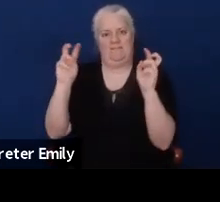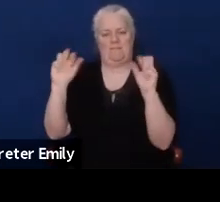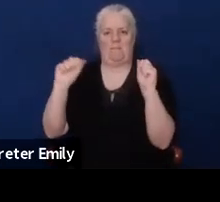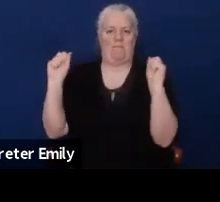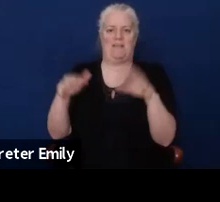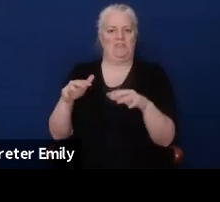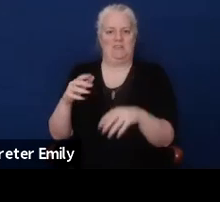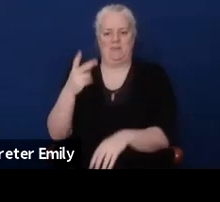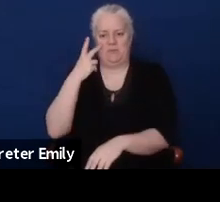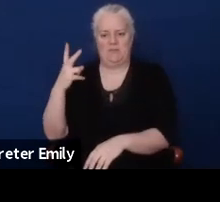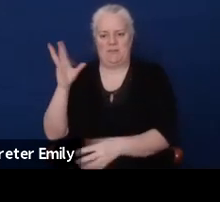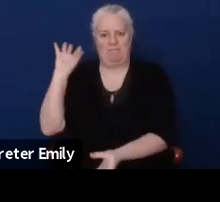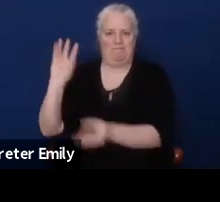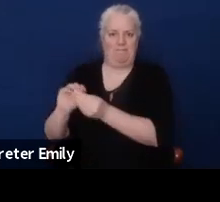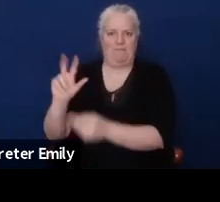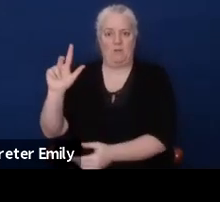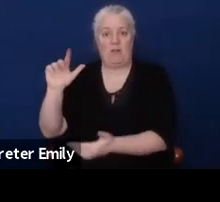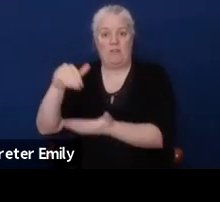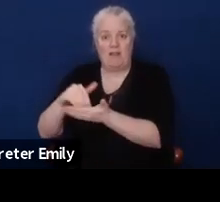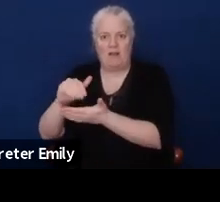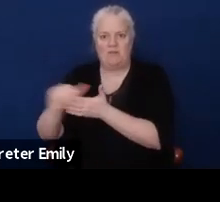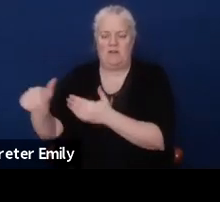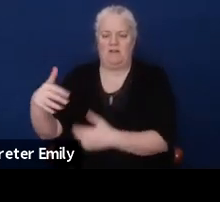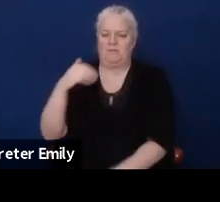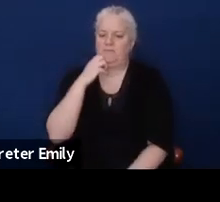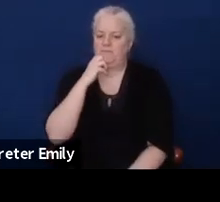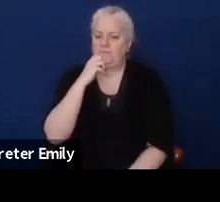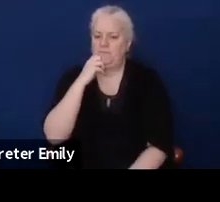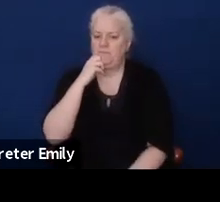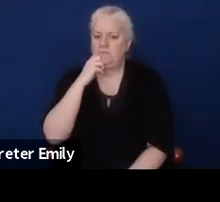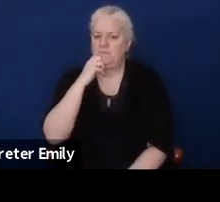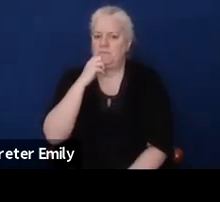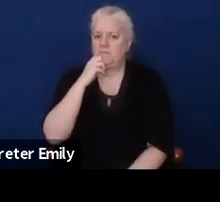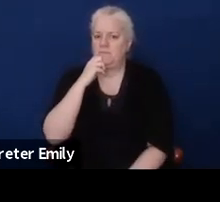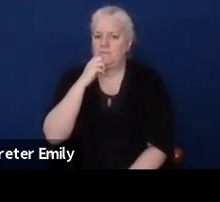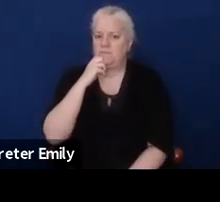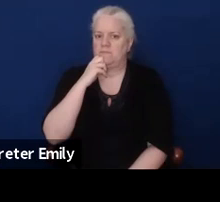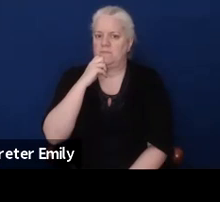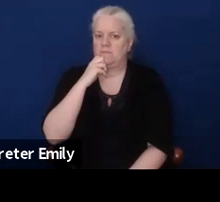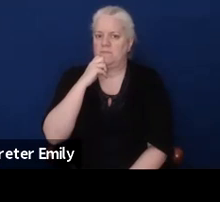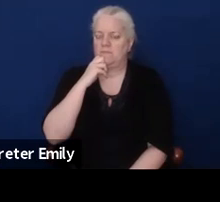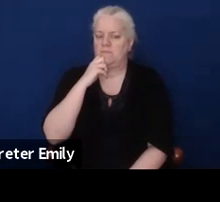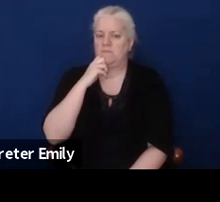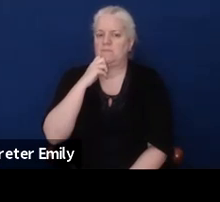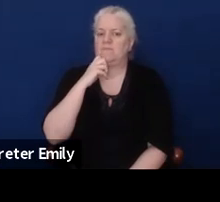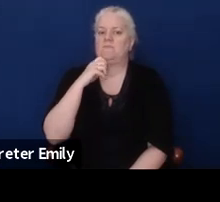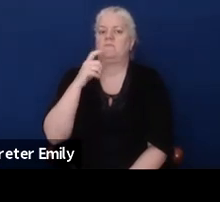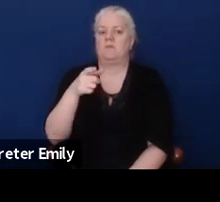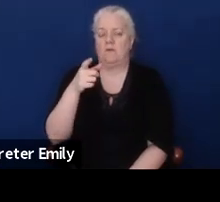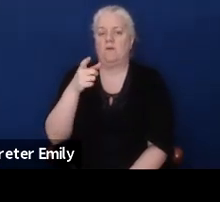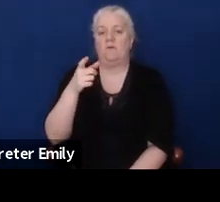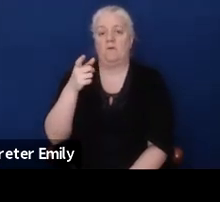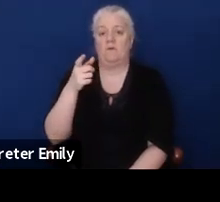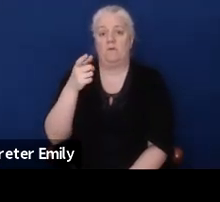13,961 just in over 20 years. As you can see, compound interest does its magic. You need to be disciplined. You need to